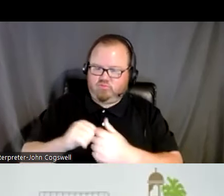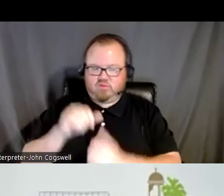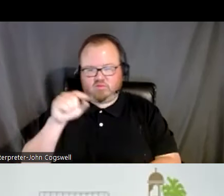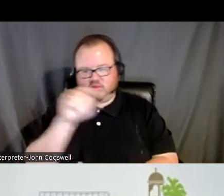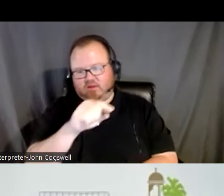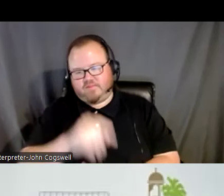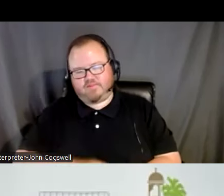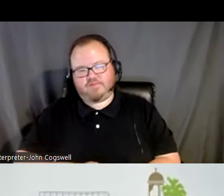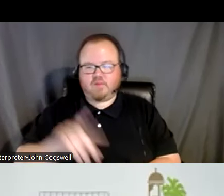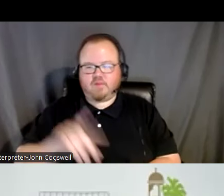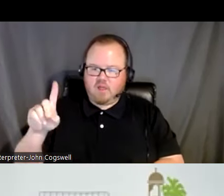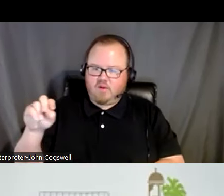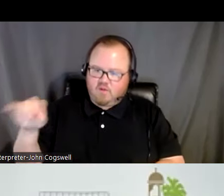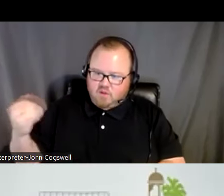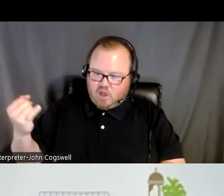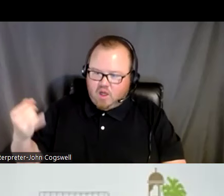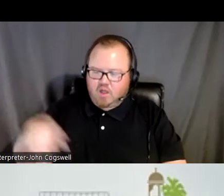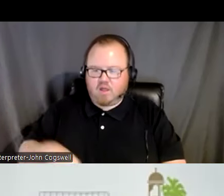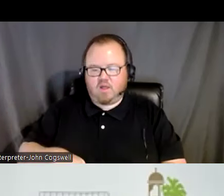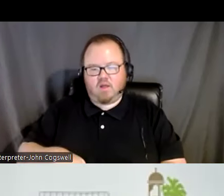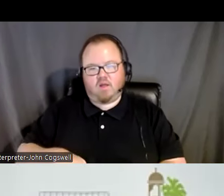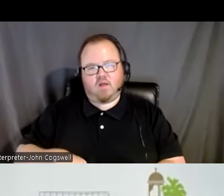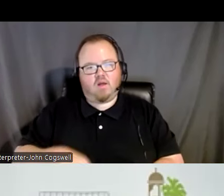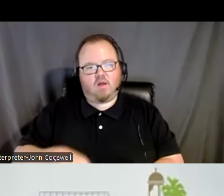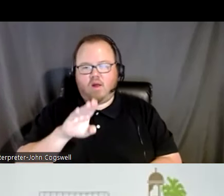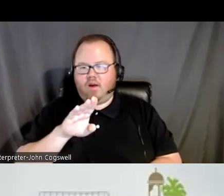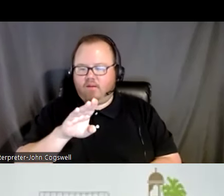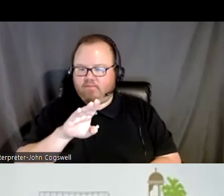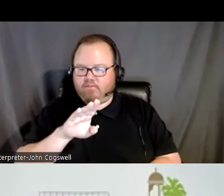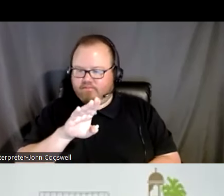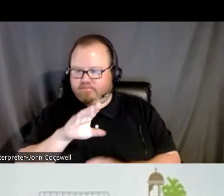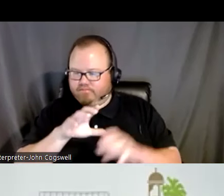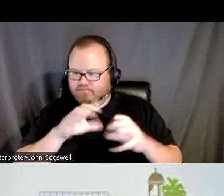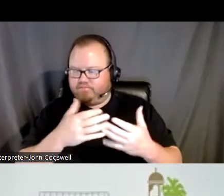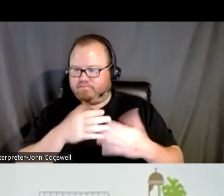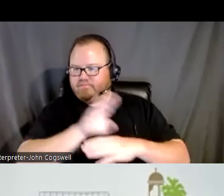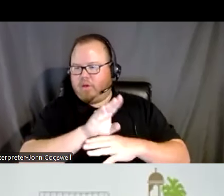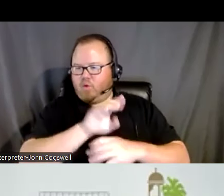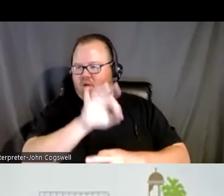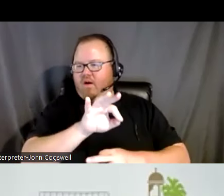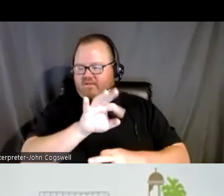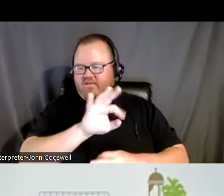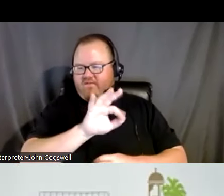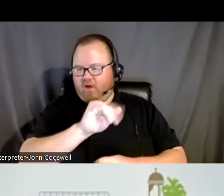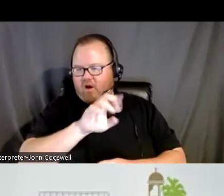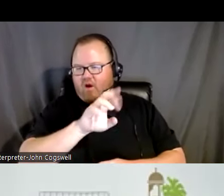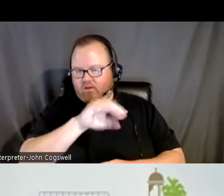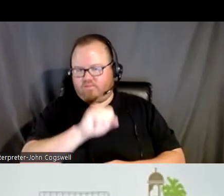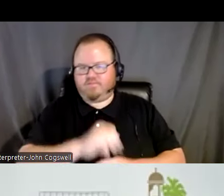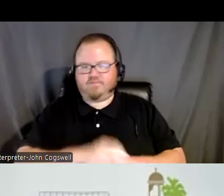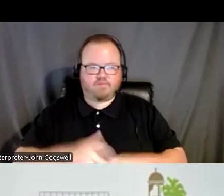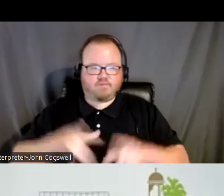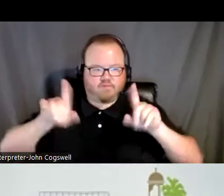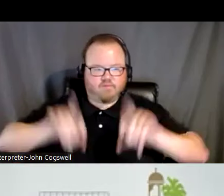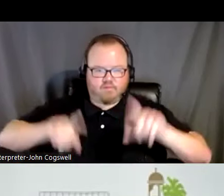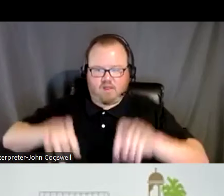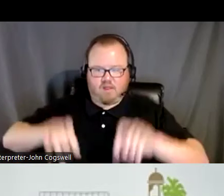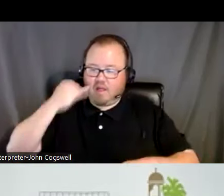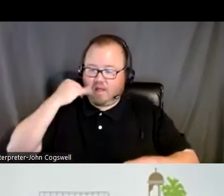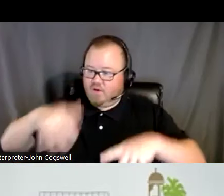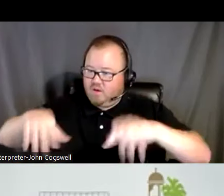with the DOJ, or the Bureau of Firearms, on improving the certificate test for firearms. Right now, the test, if you're